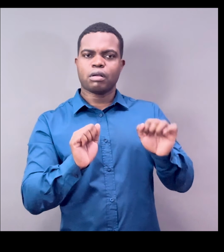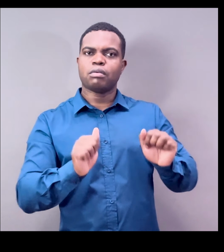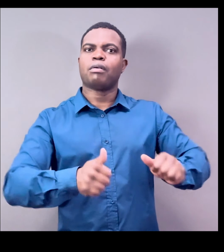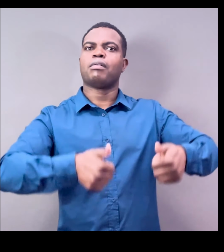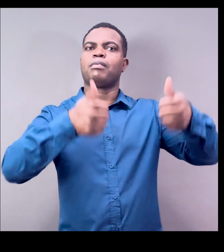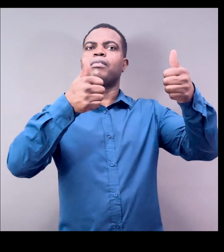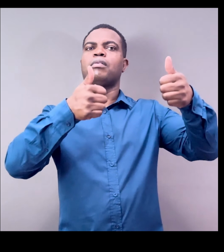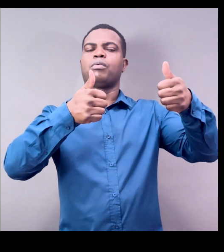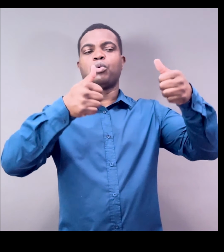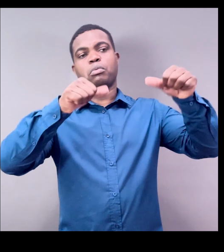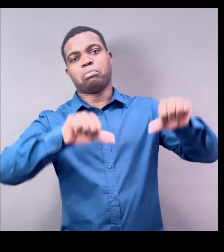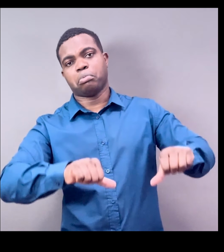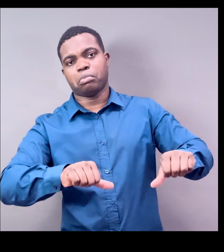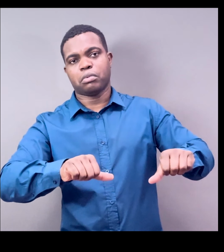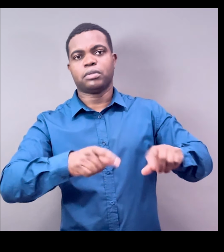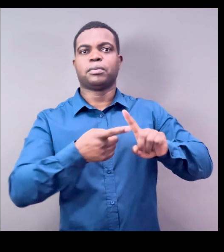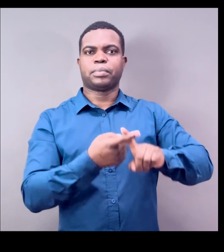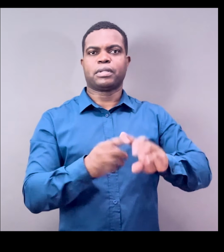engagement.